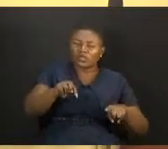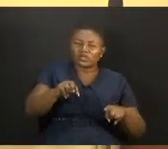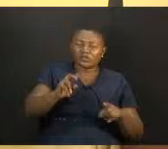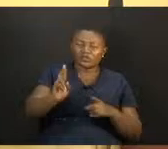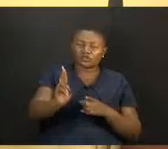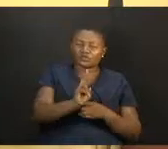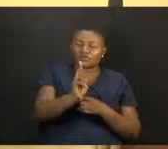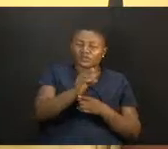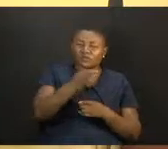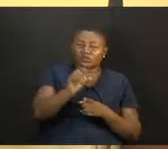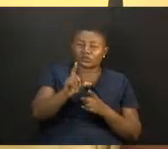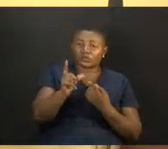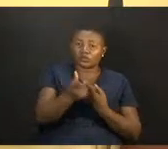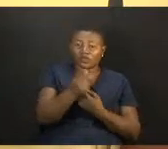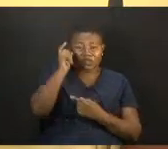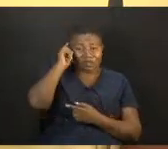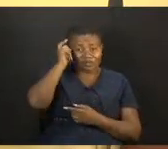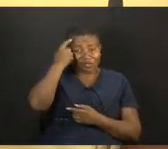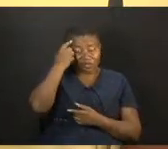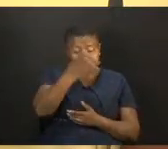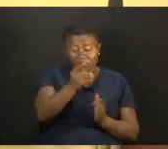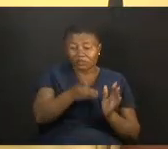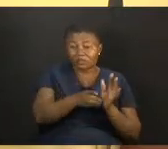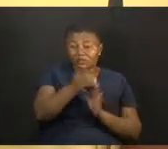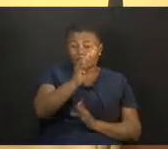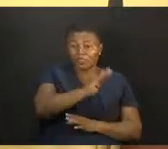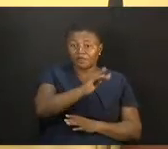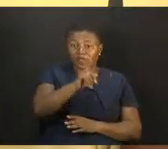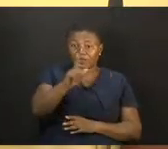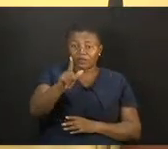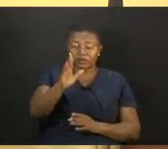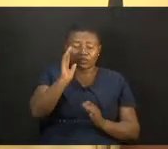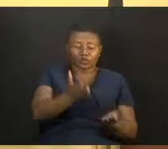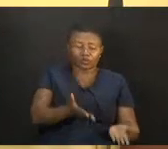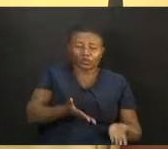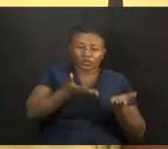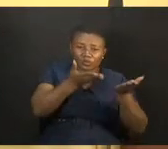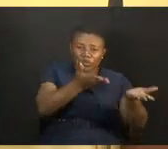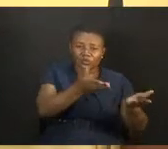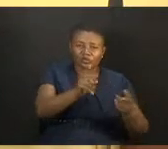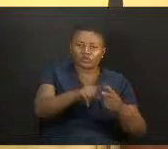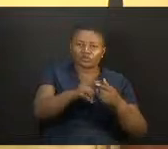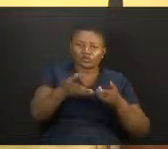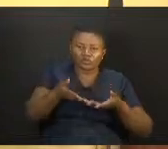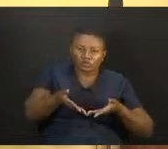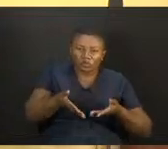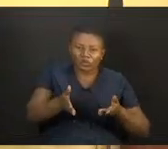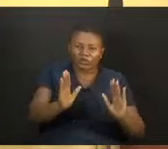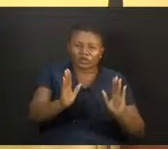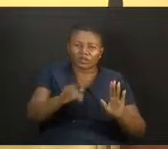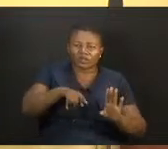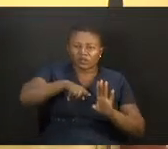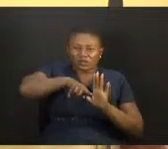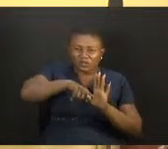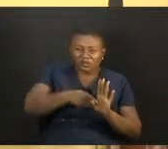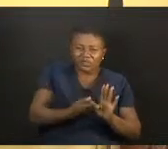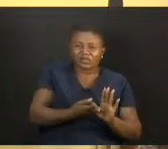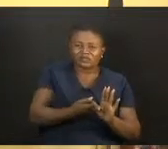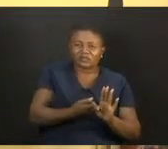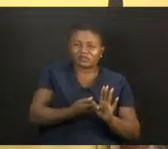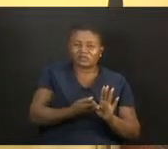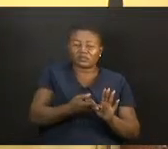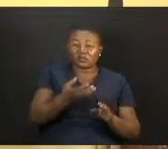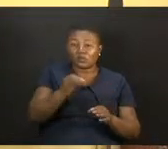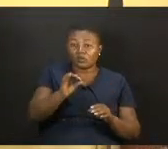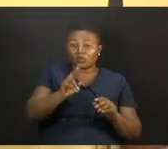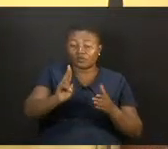and Development Bill will be relayed to allow the operationalization of a